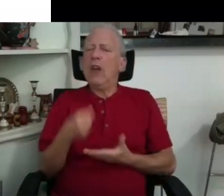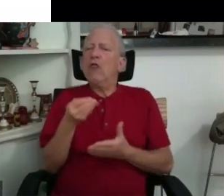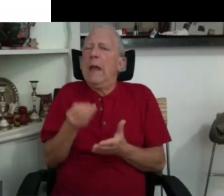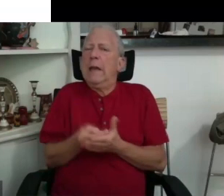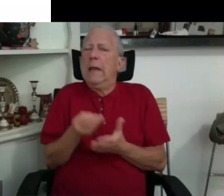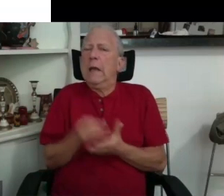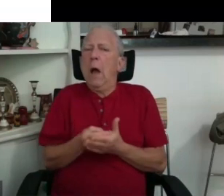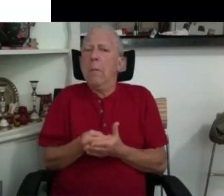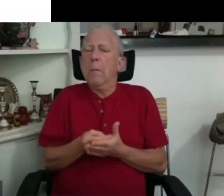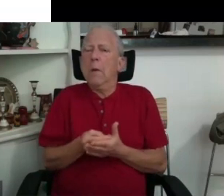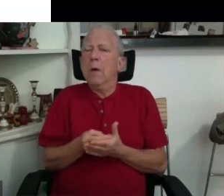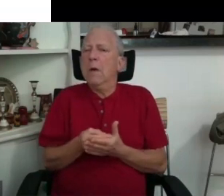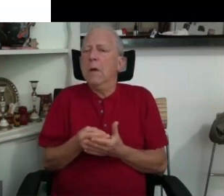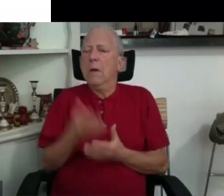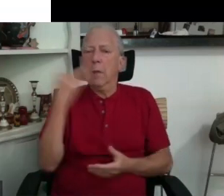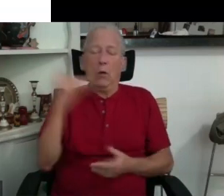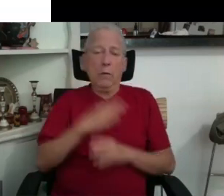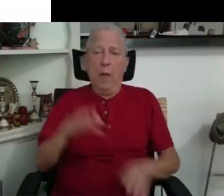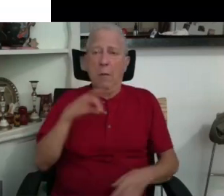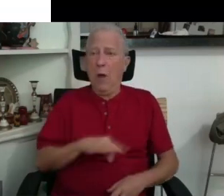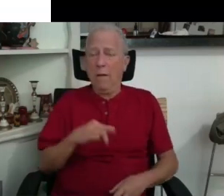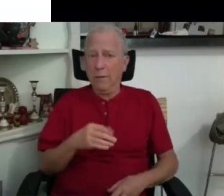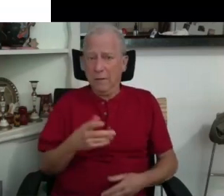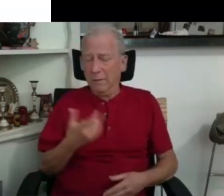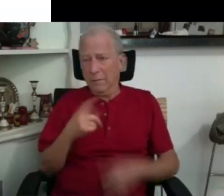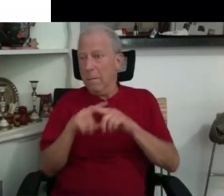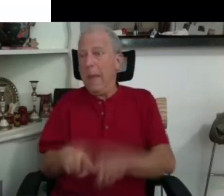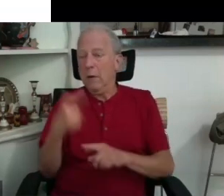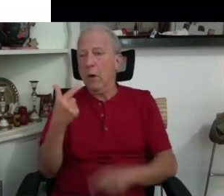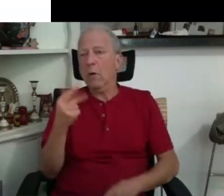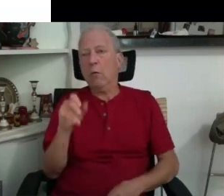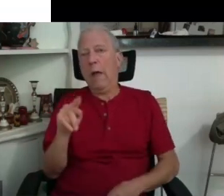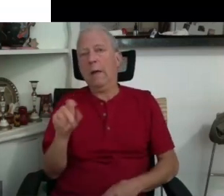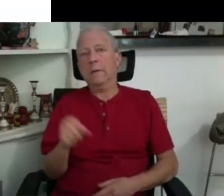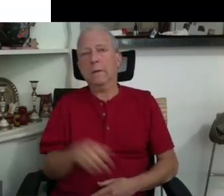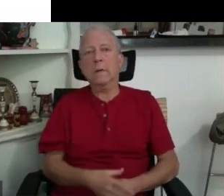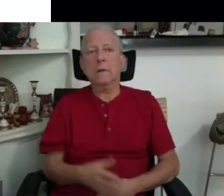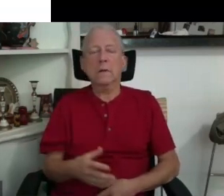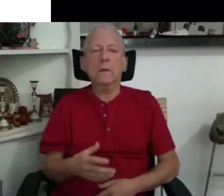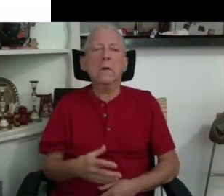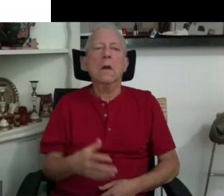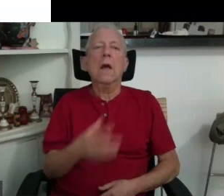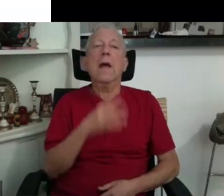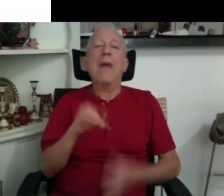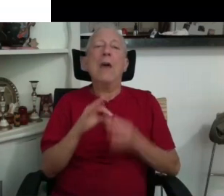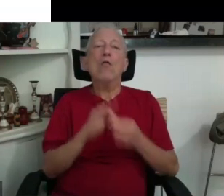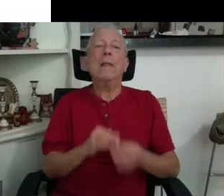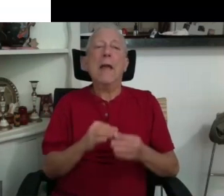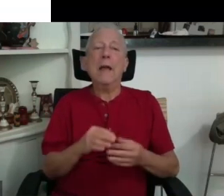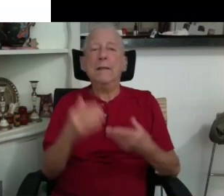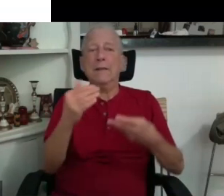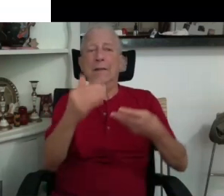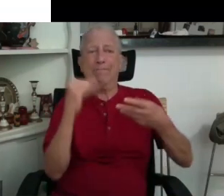since nonprofits are usually grant dependent. And this relates to perhaps a change